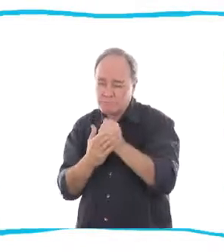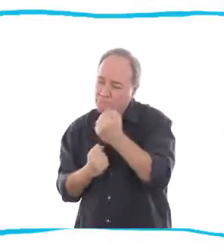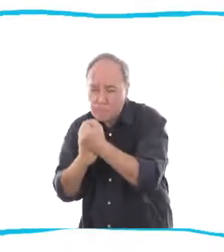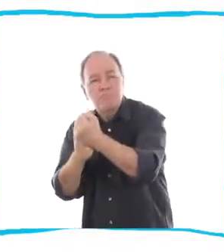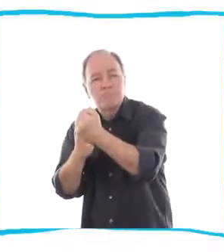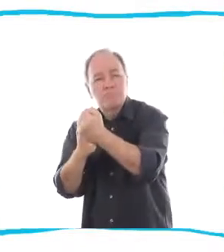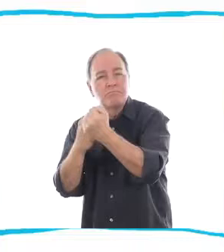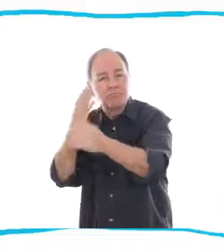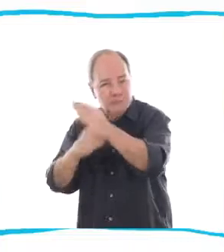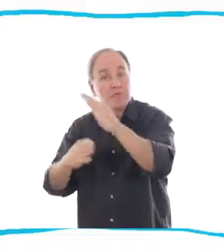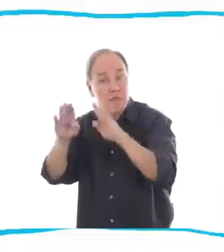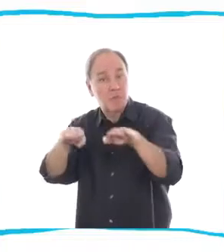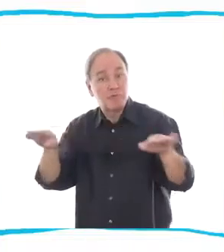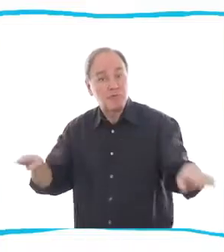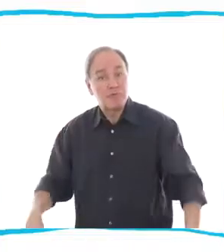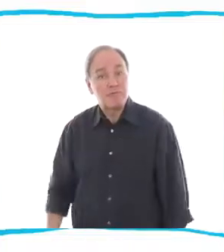for children.